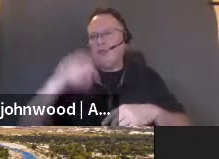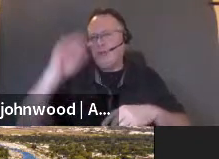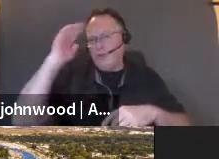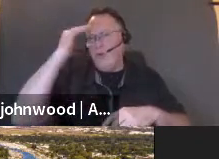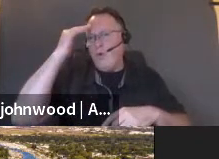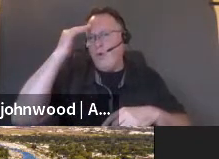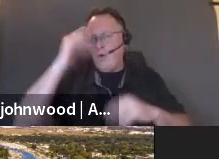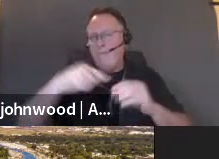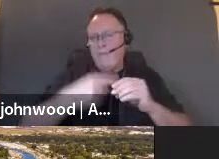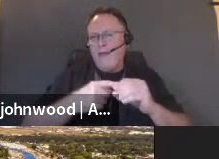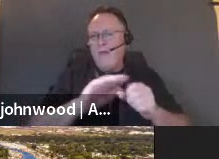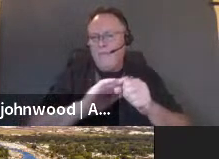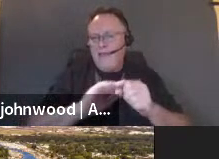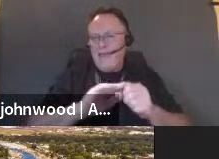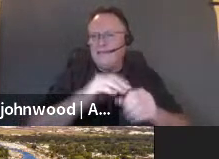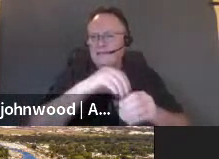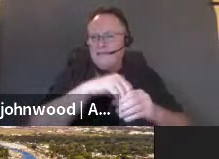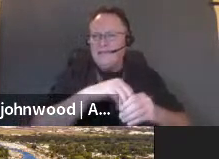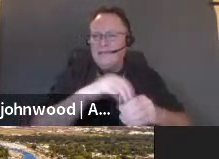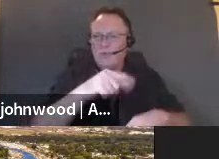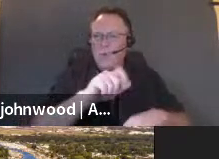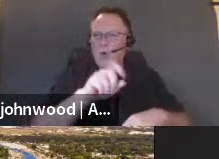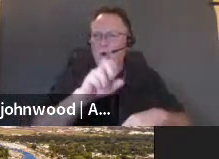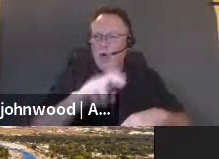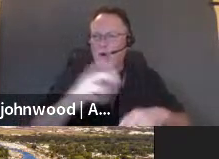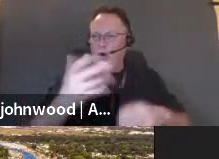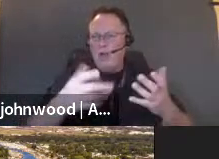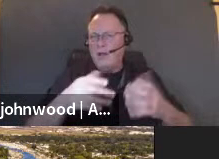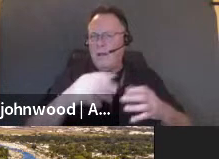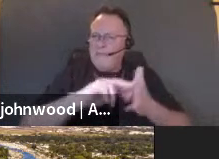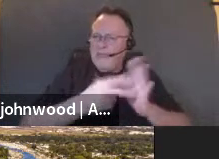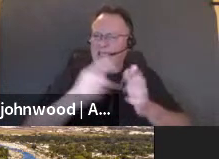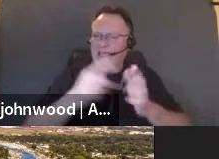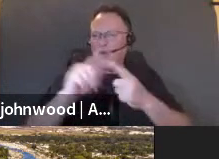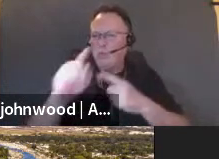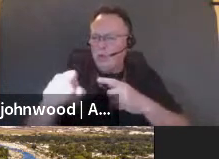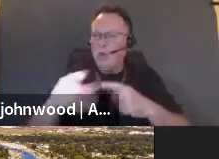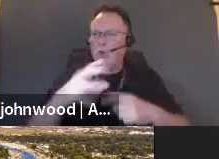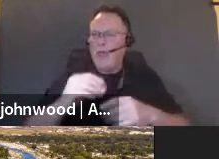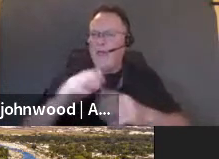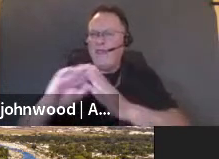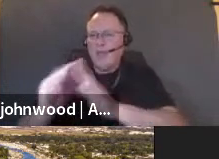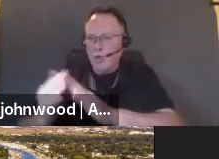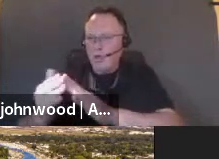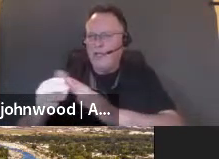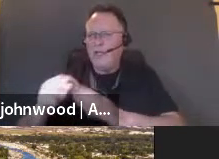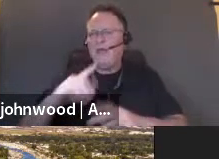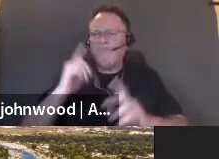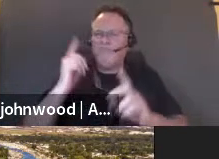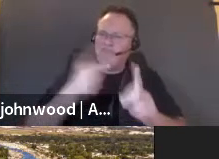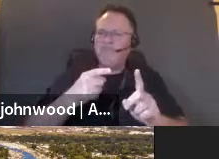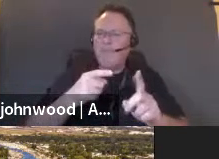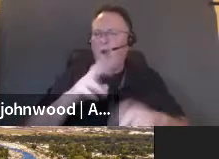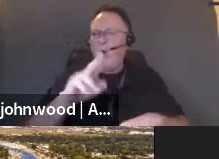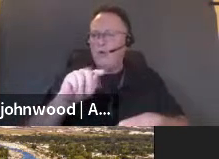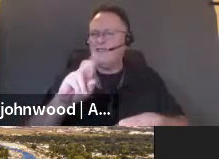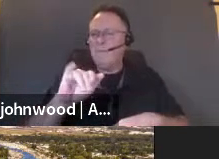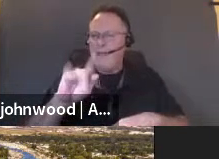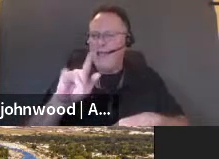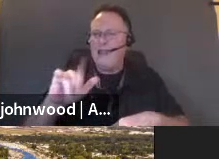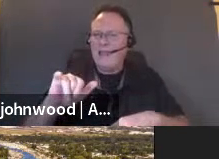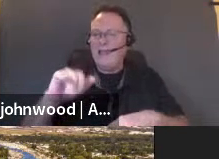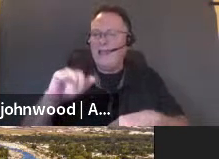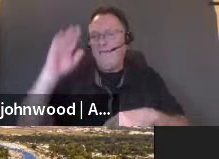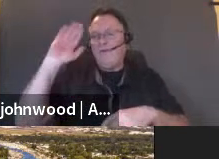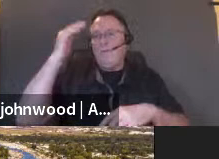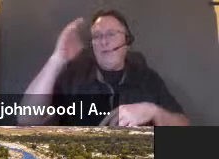the places within this corridor and what they mean to you and the communities that you're a part of. Ultimately, as familiar as we